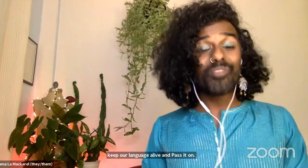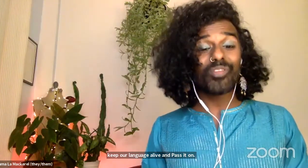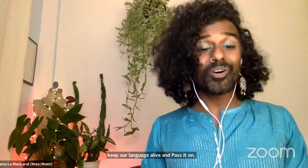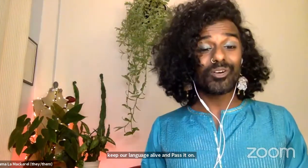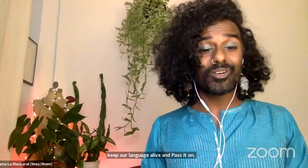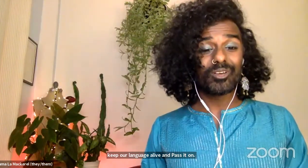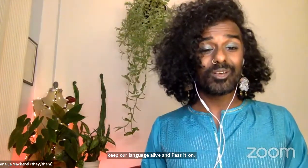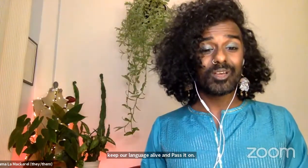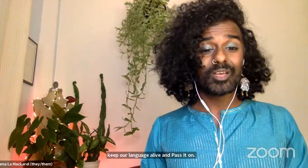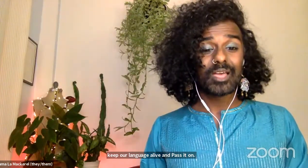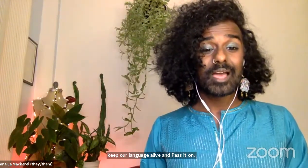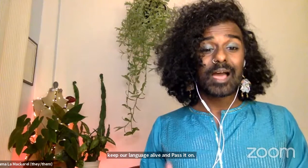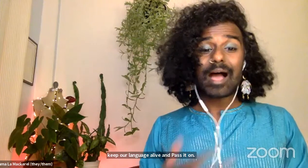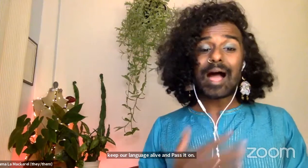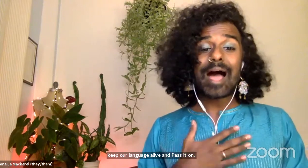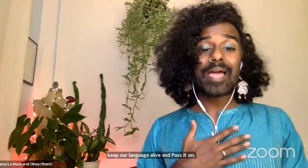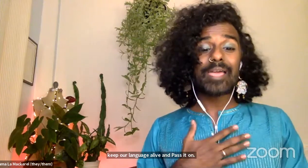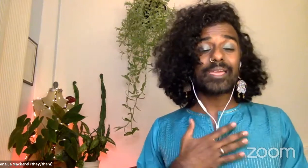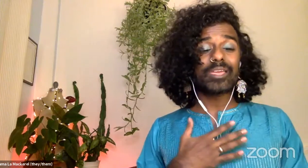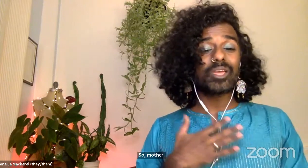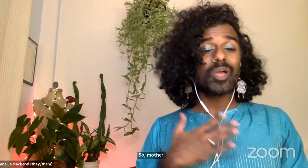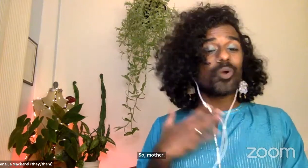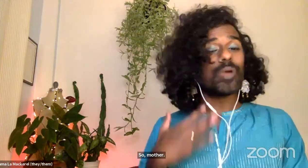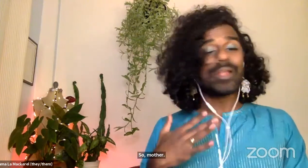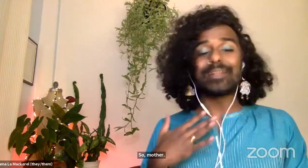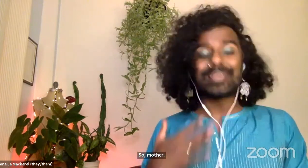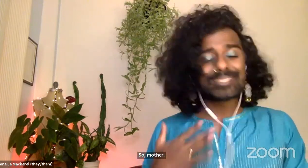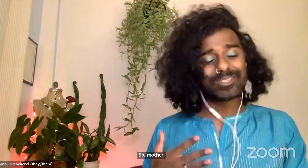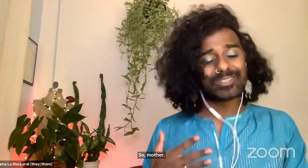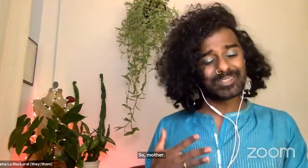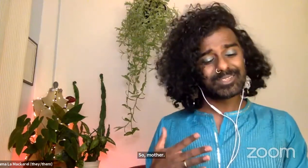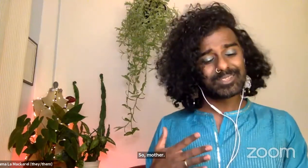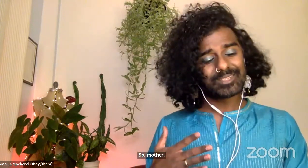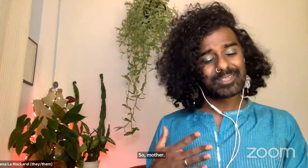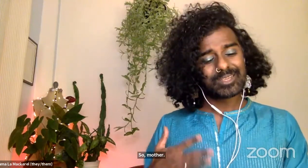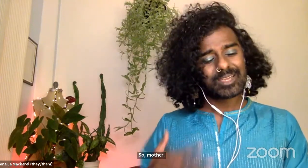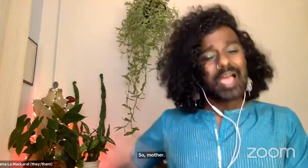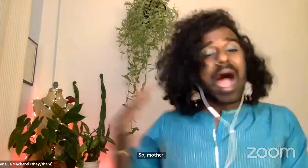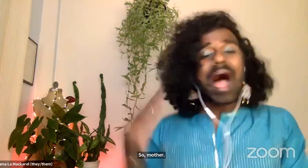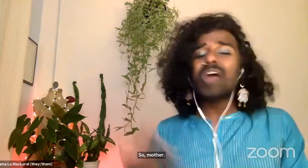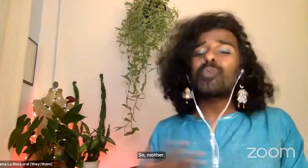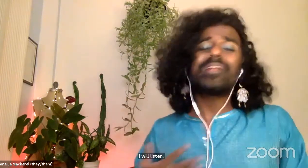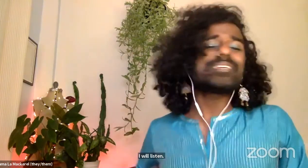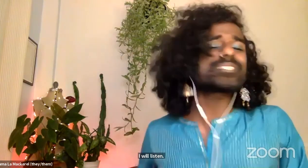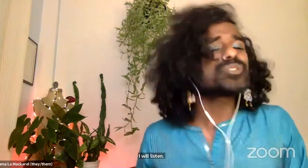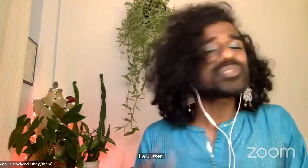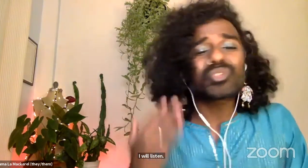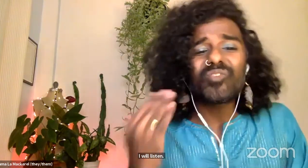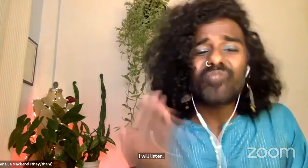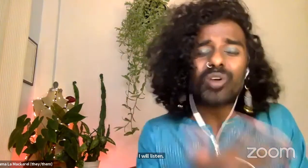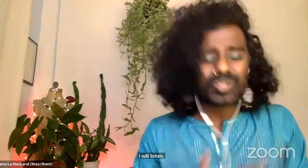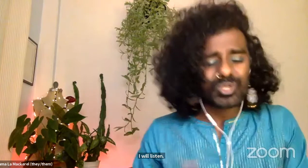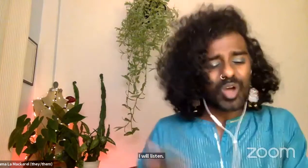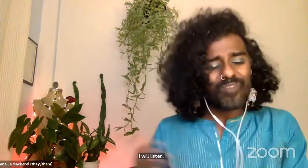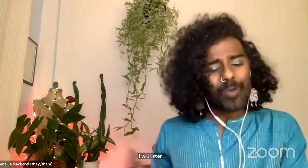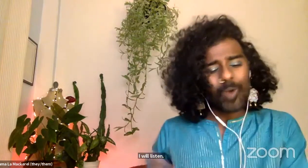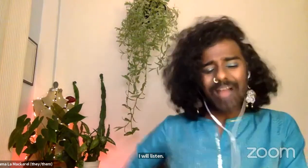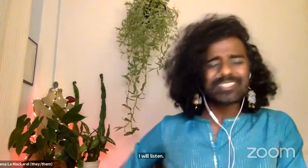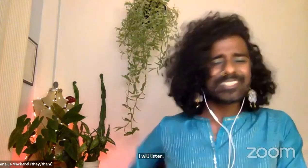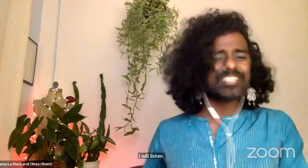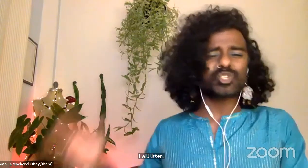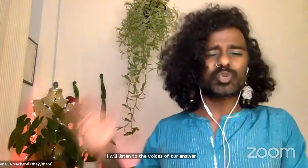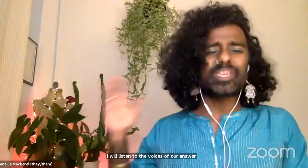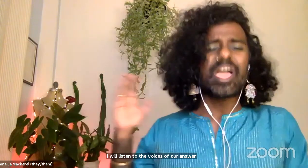So, mother, I will listen. I will listen to the voices of